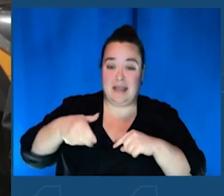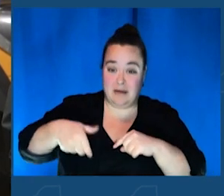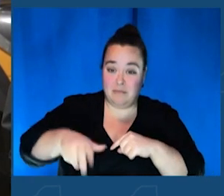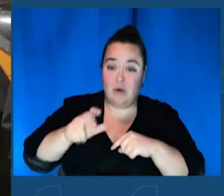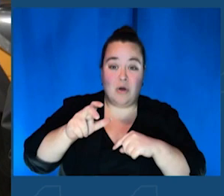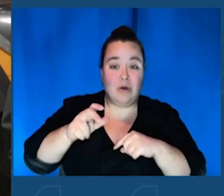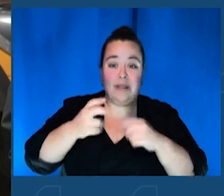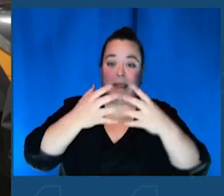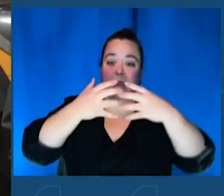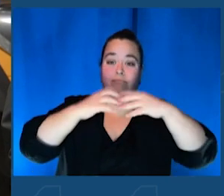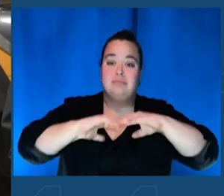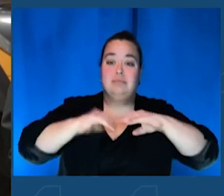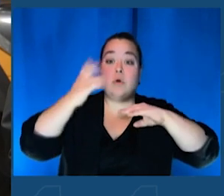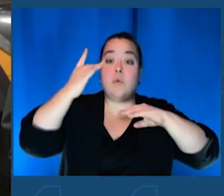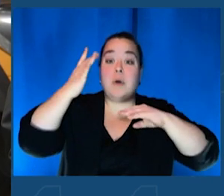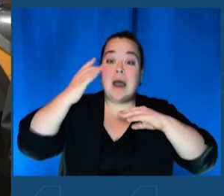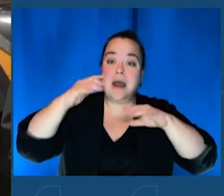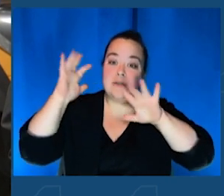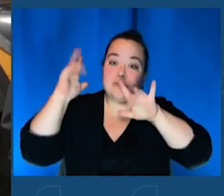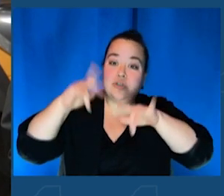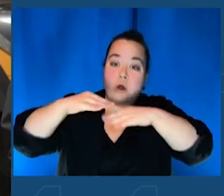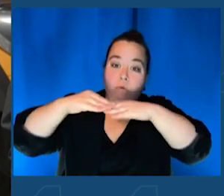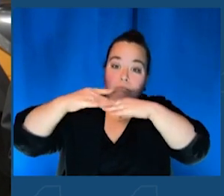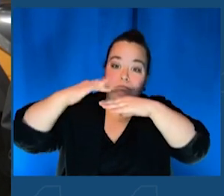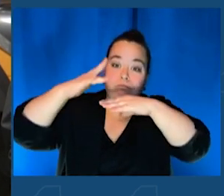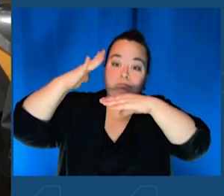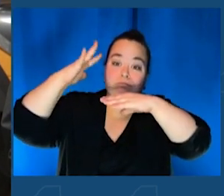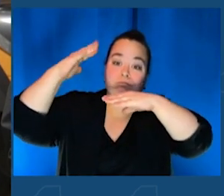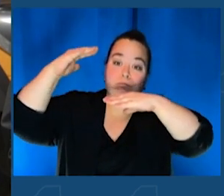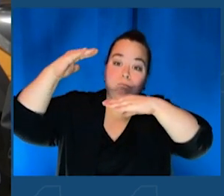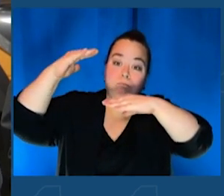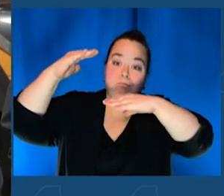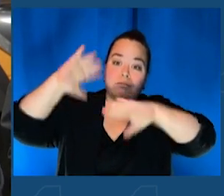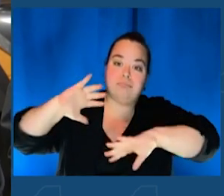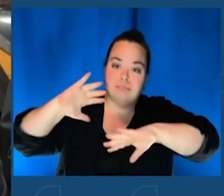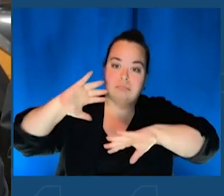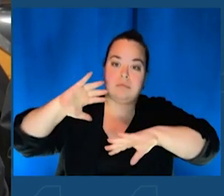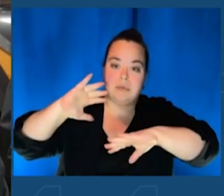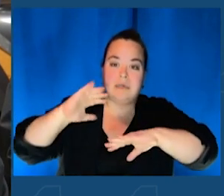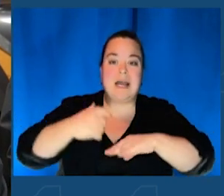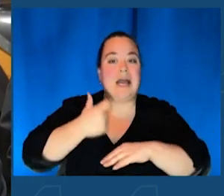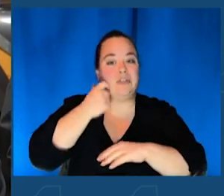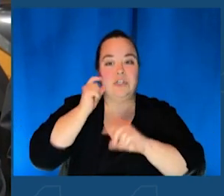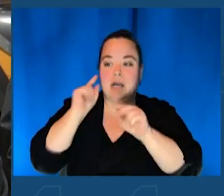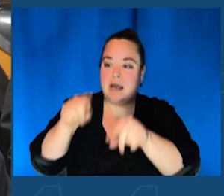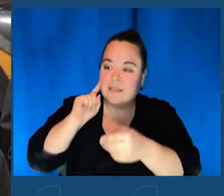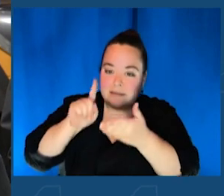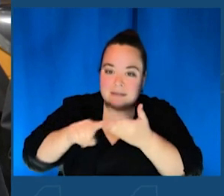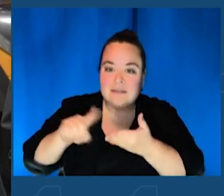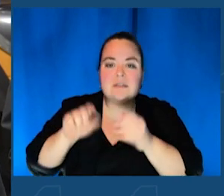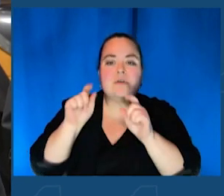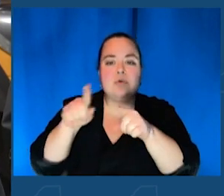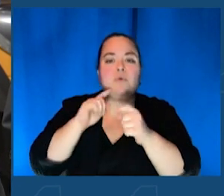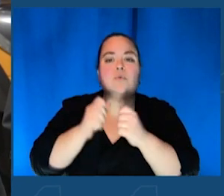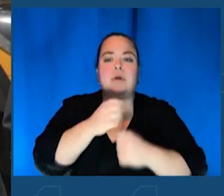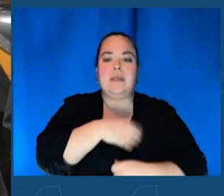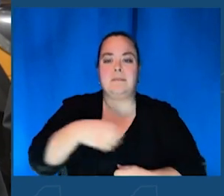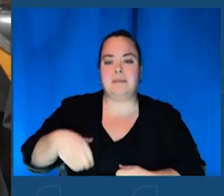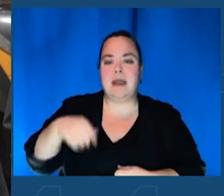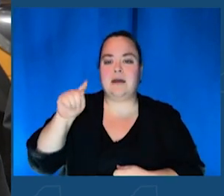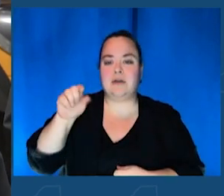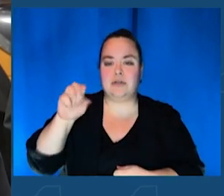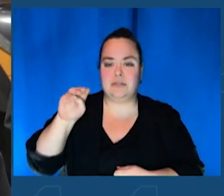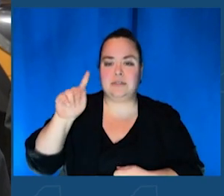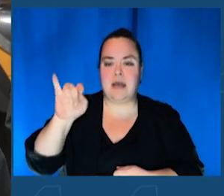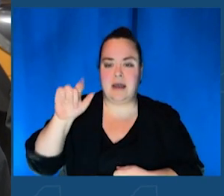because of the weight of snow on the roof. So we're just inspecting that. I was there with Mayor Tom Tallman, who